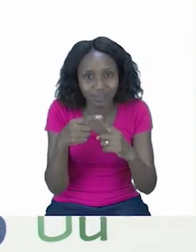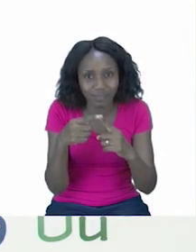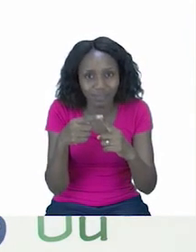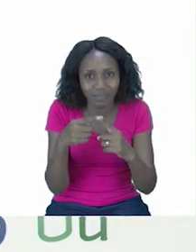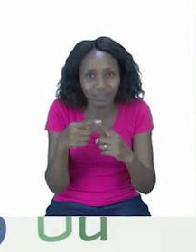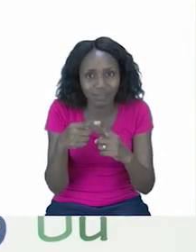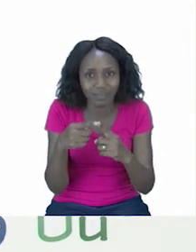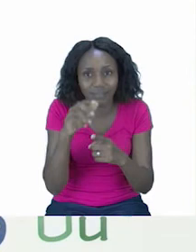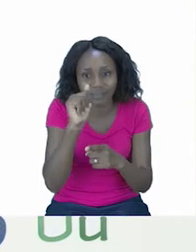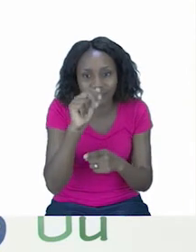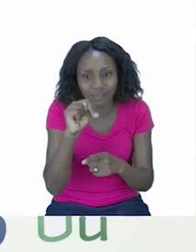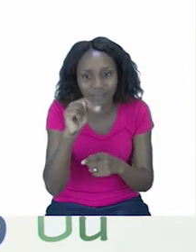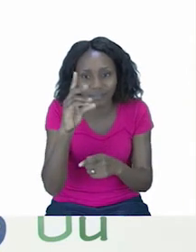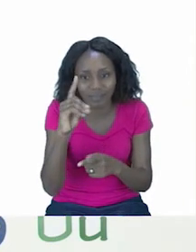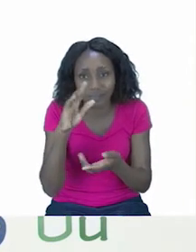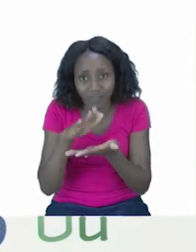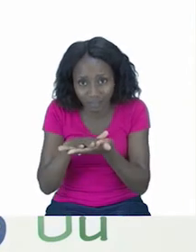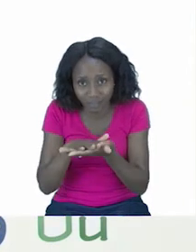and.